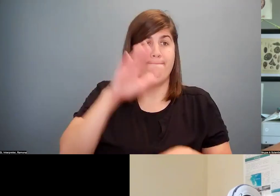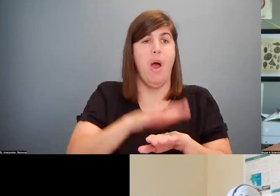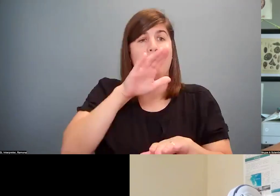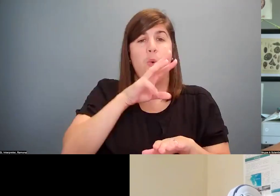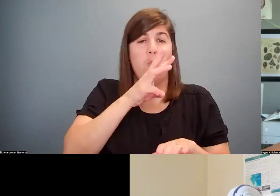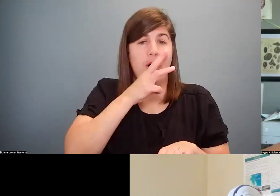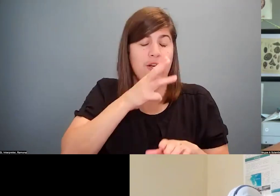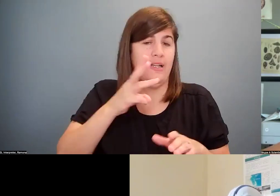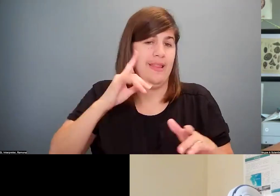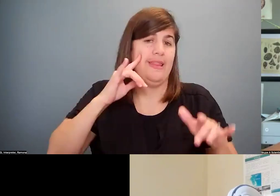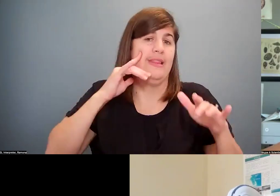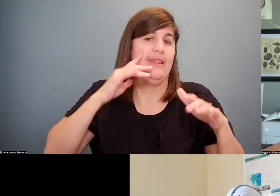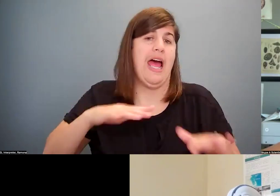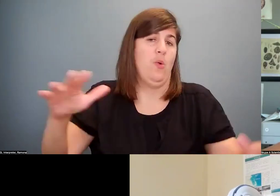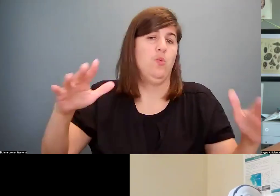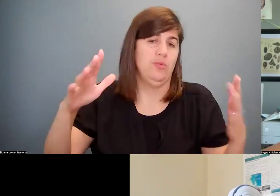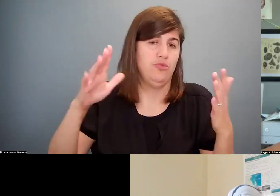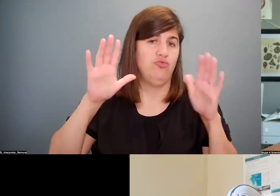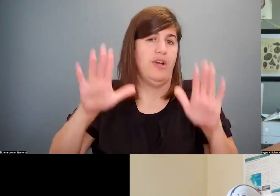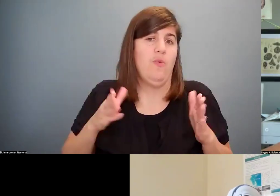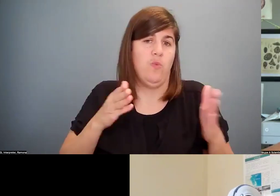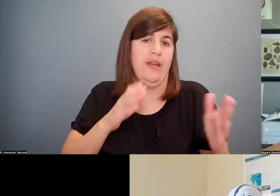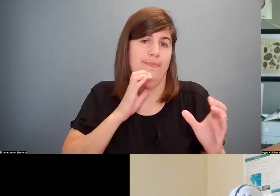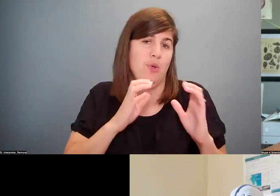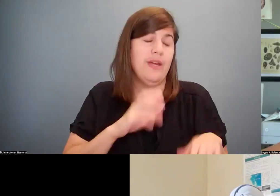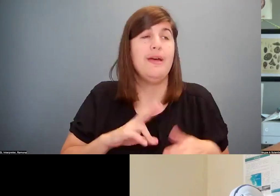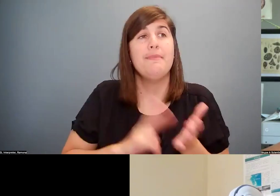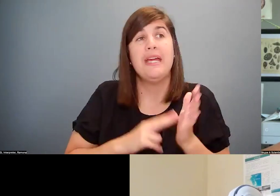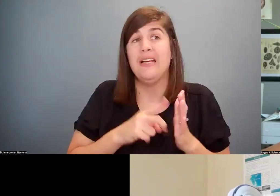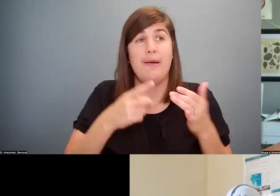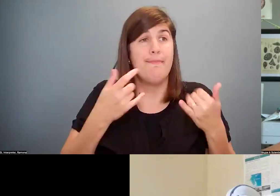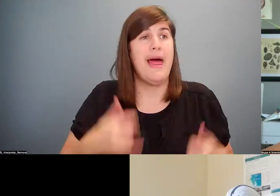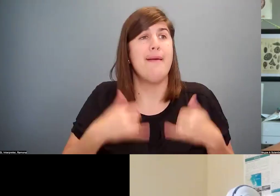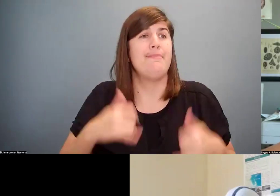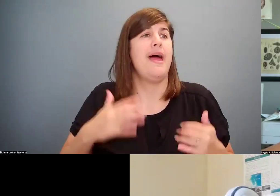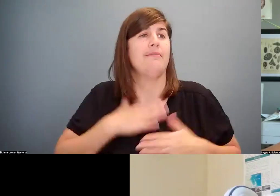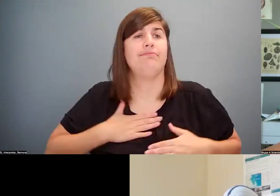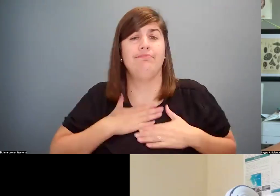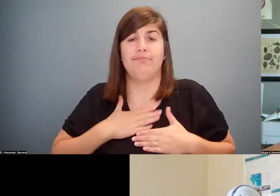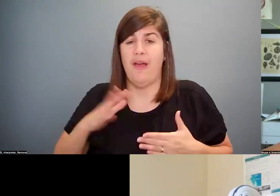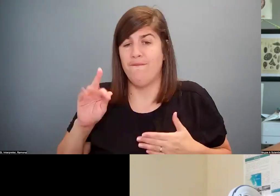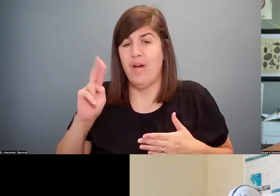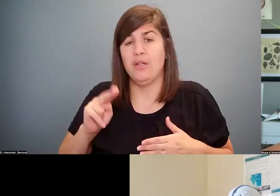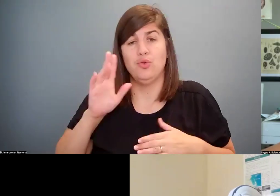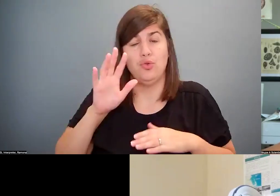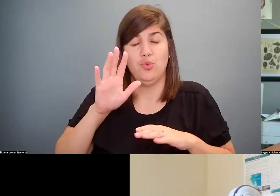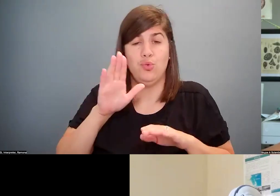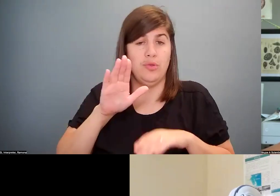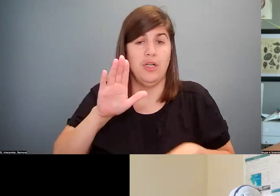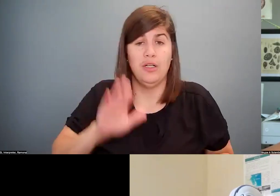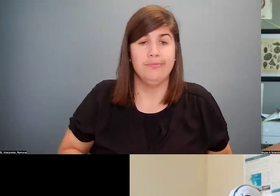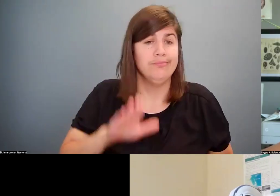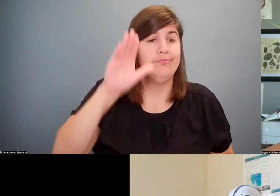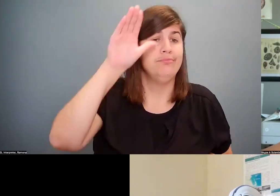way to communicate over long distances. It could be the whale just having a good time playing around because it's fun to jump around. It can